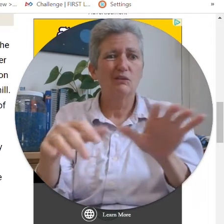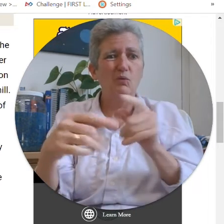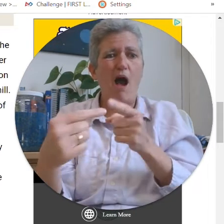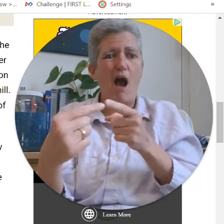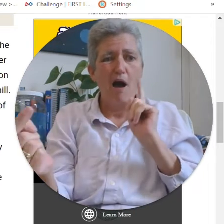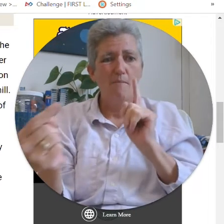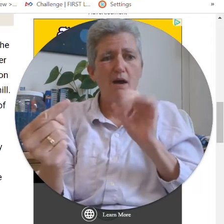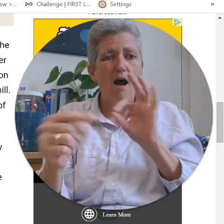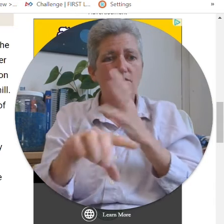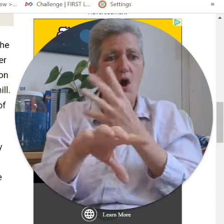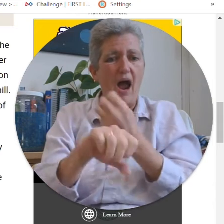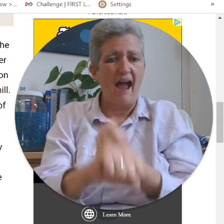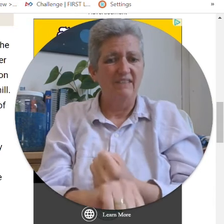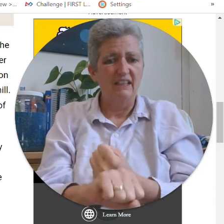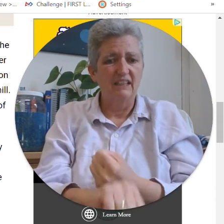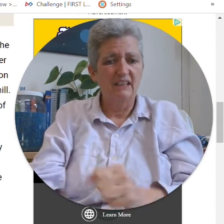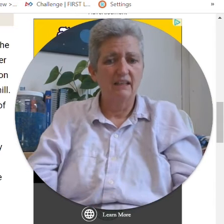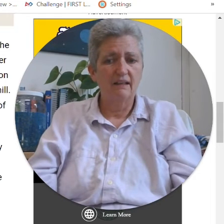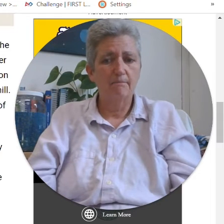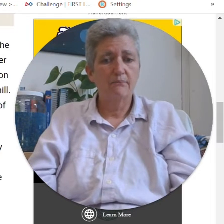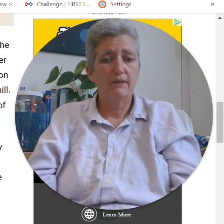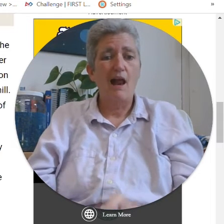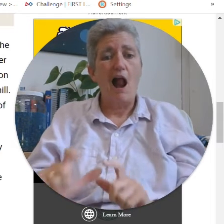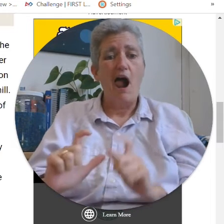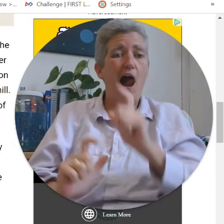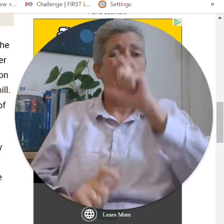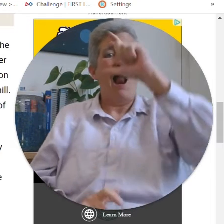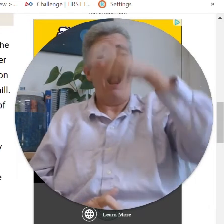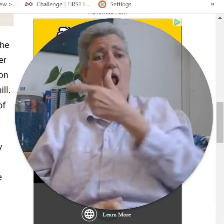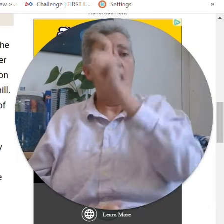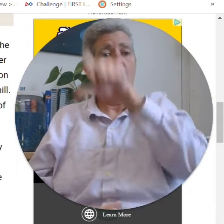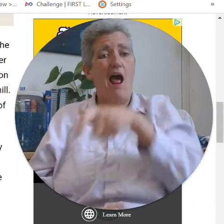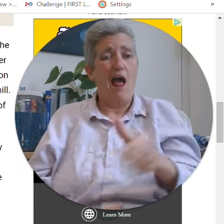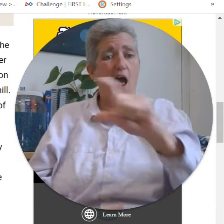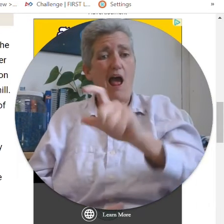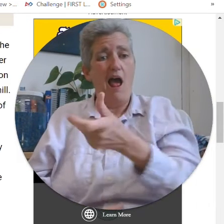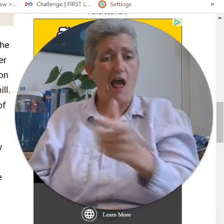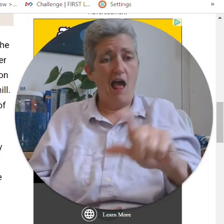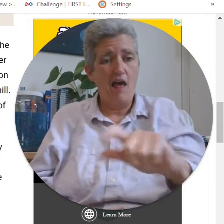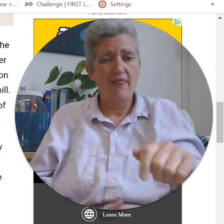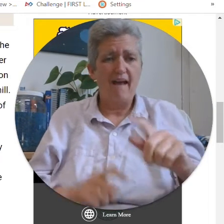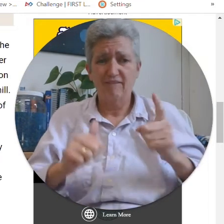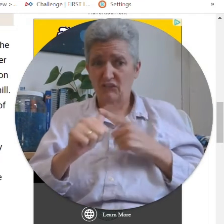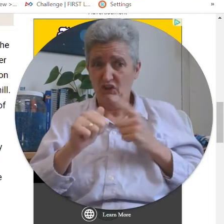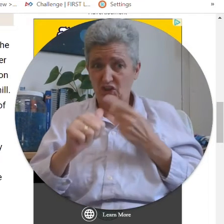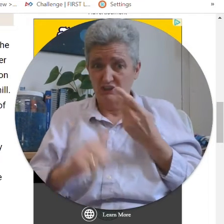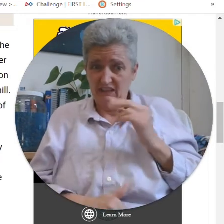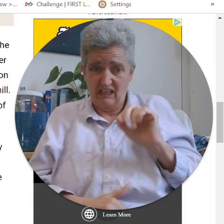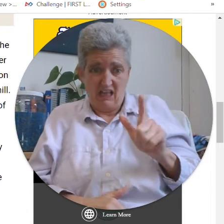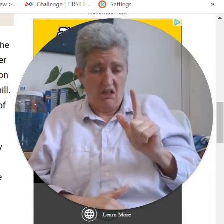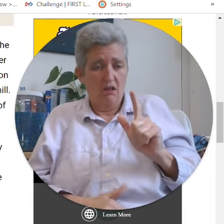And it's going to try to go the opposite of gravity as the coaster goes down the hills.